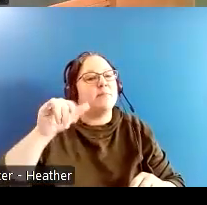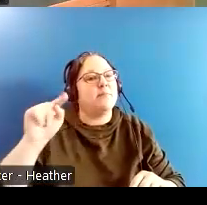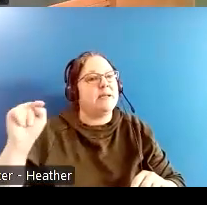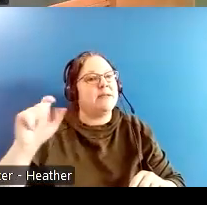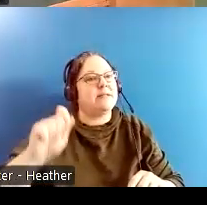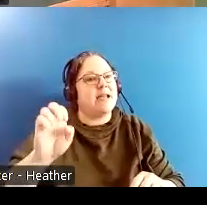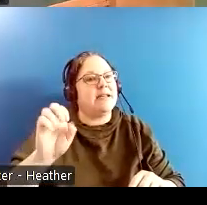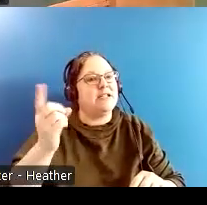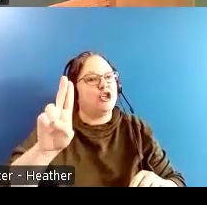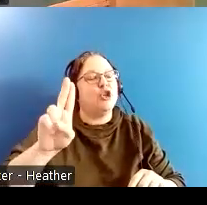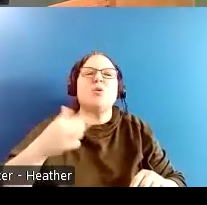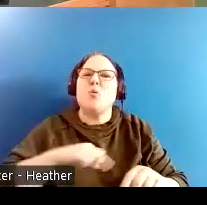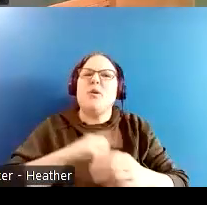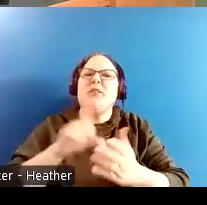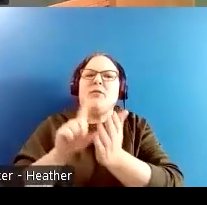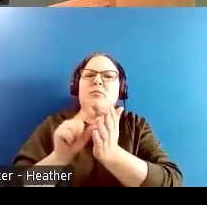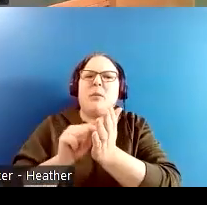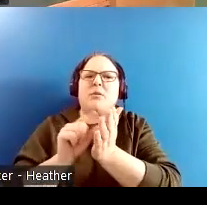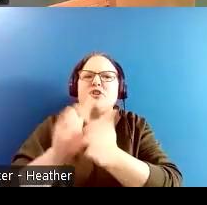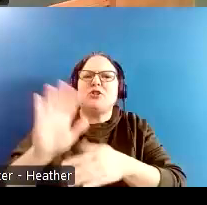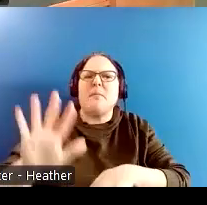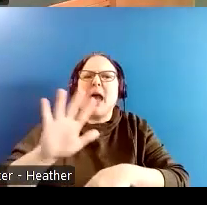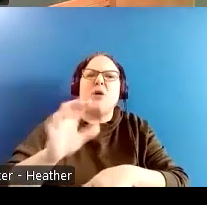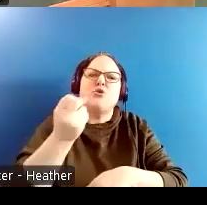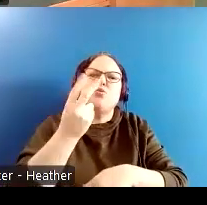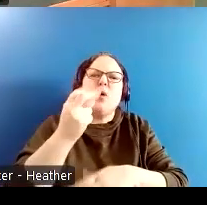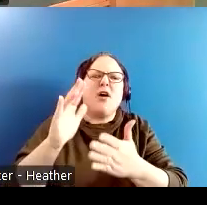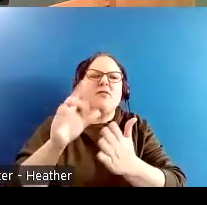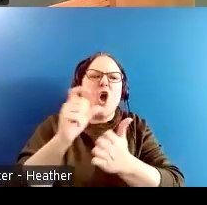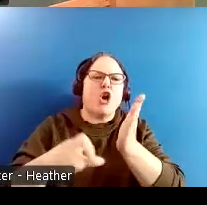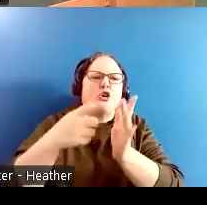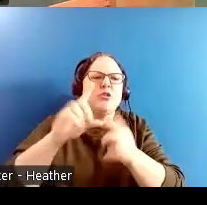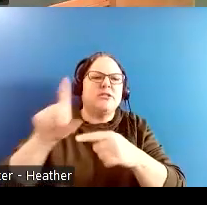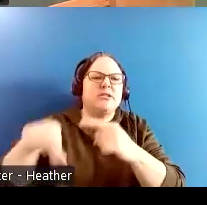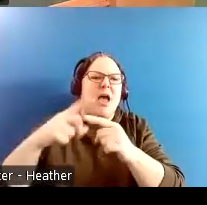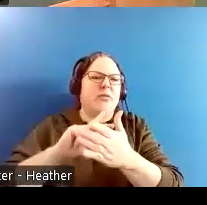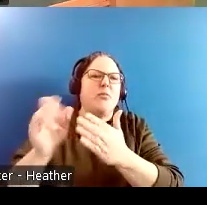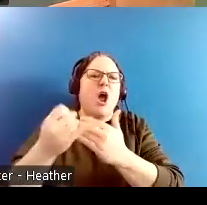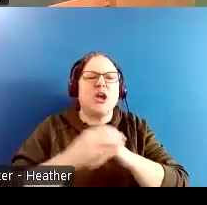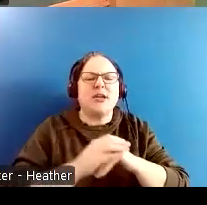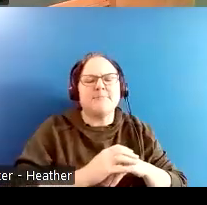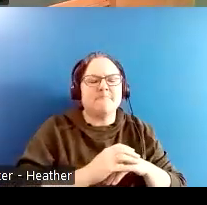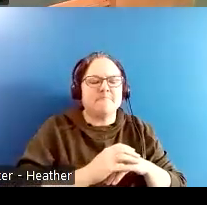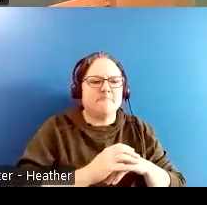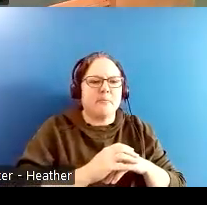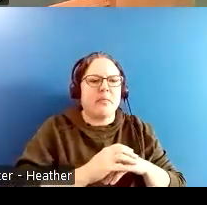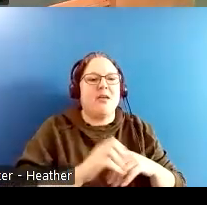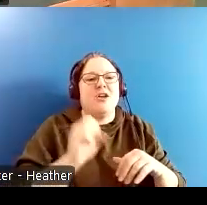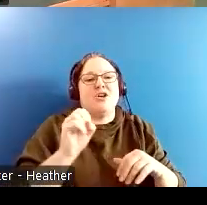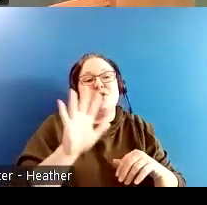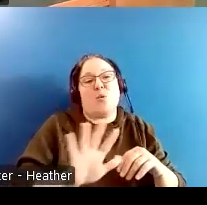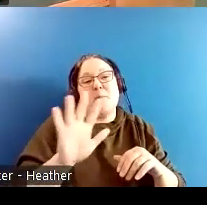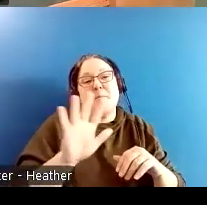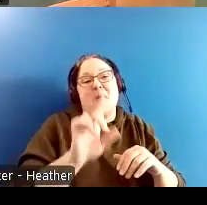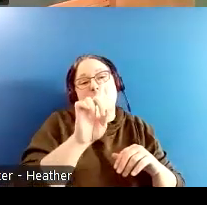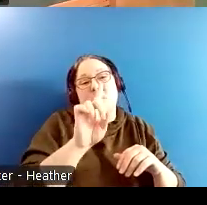so off the project. So trends in collaborative care, 1.0, I would say, is like the early work